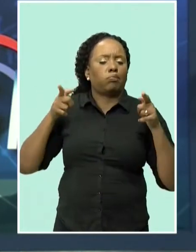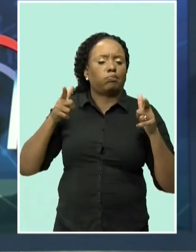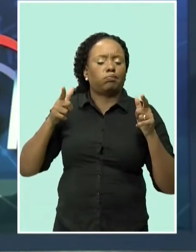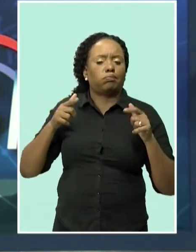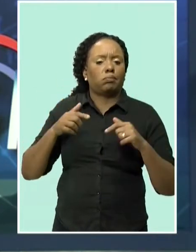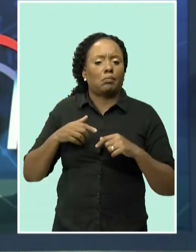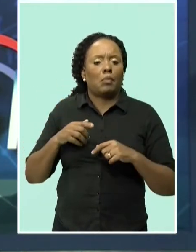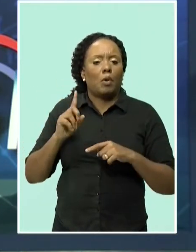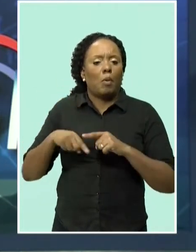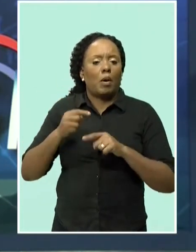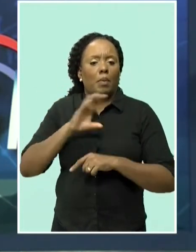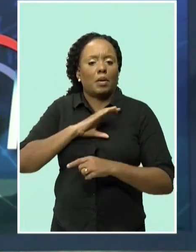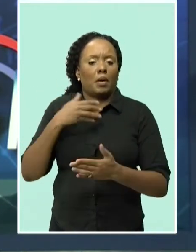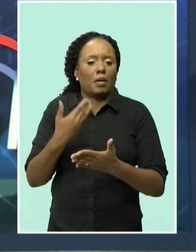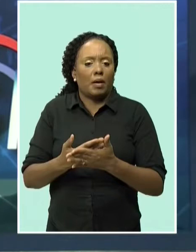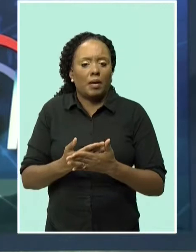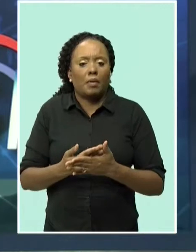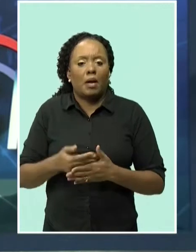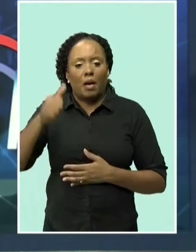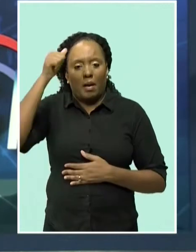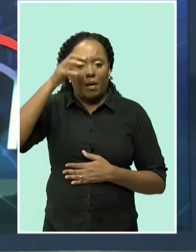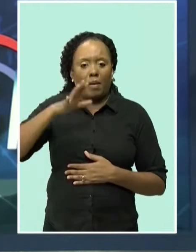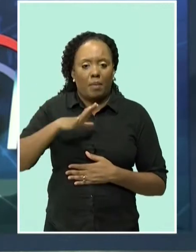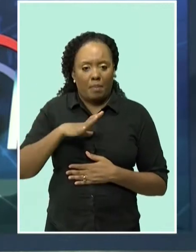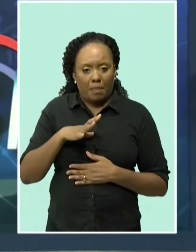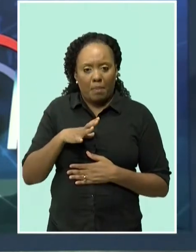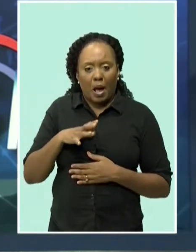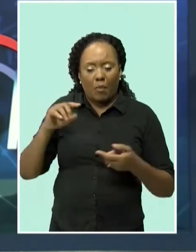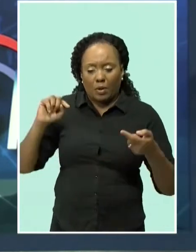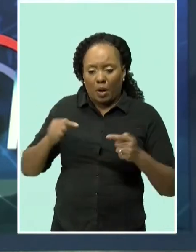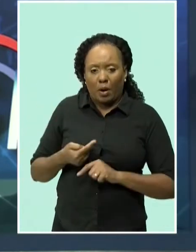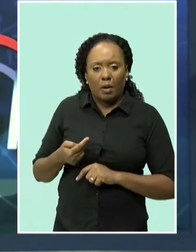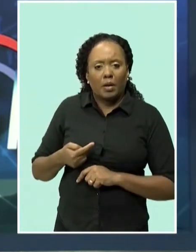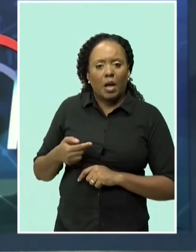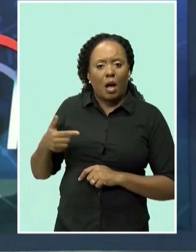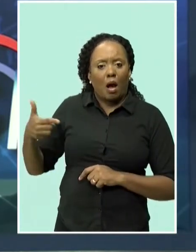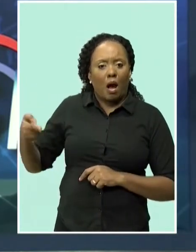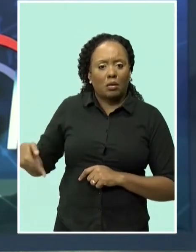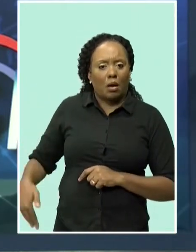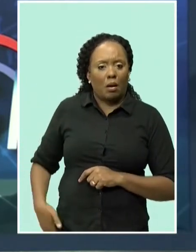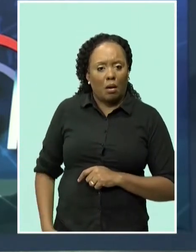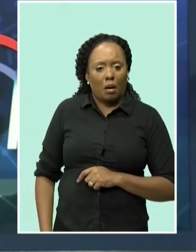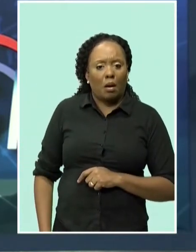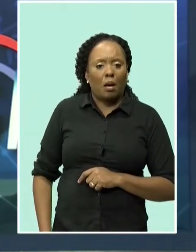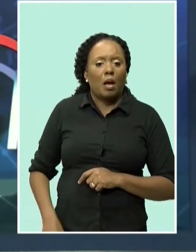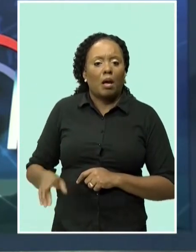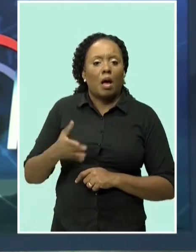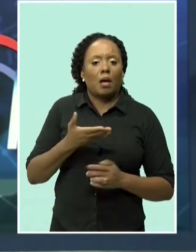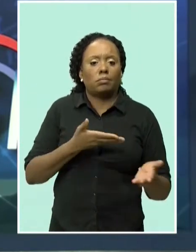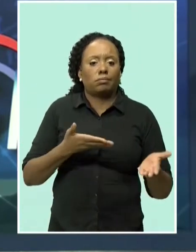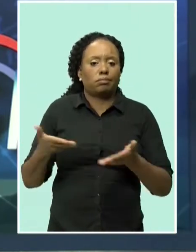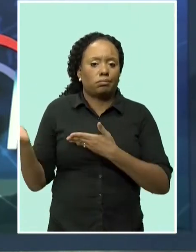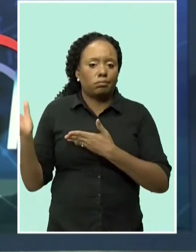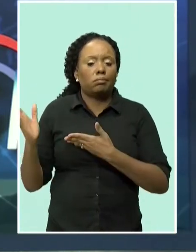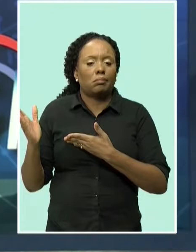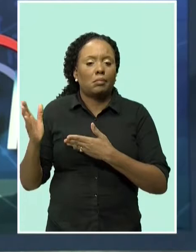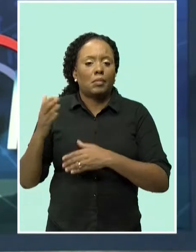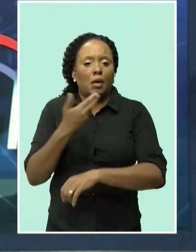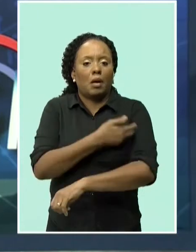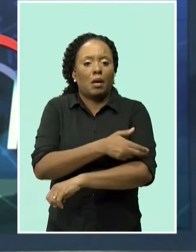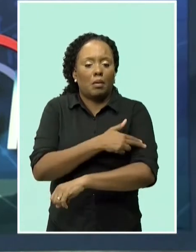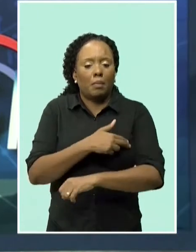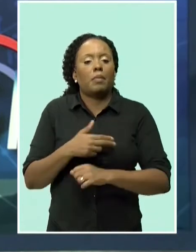they were informed a man in his early 40s received a gunshot wound to his left foot. He was transported to a medical facility by private motor